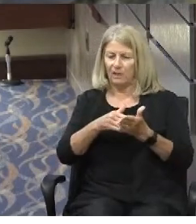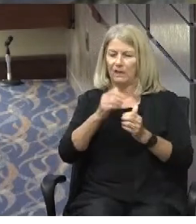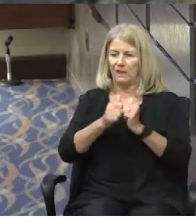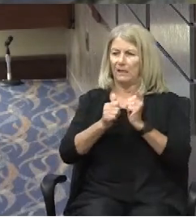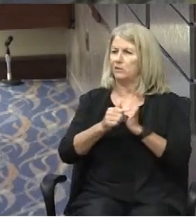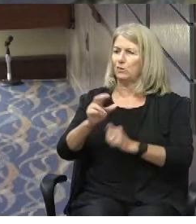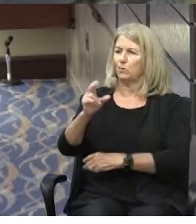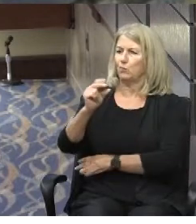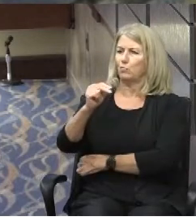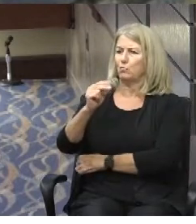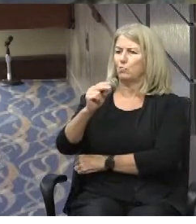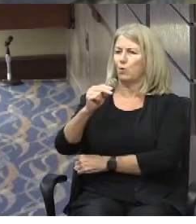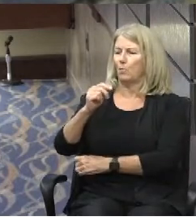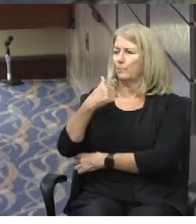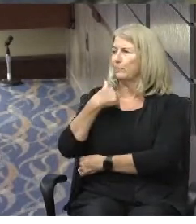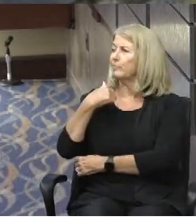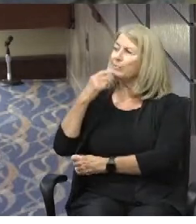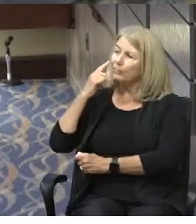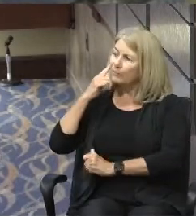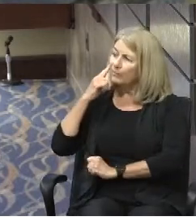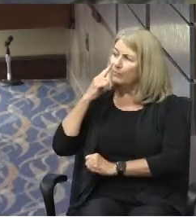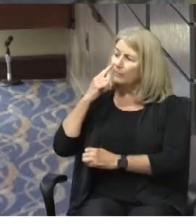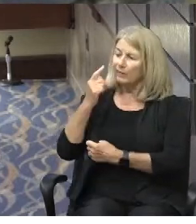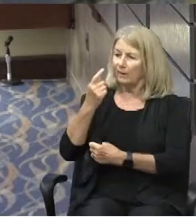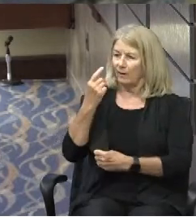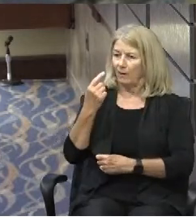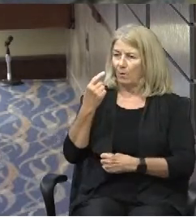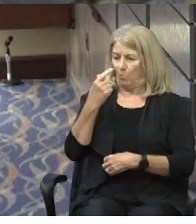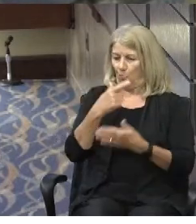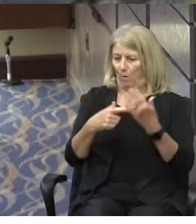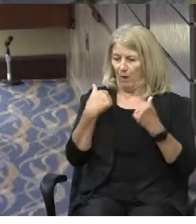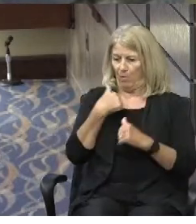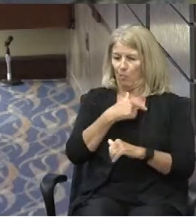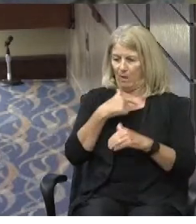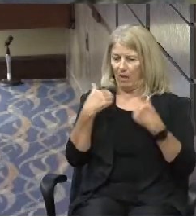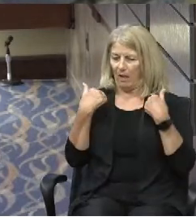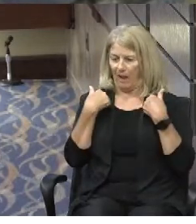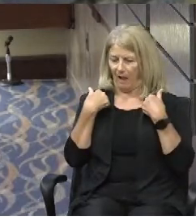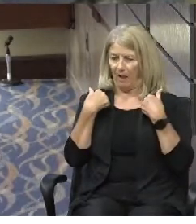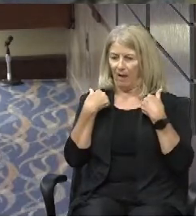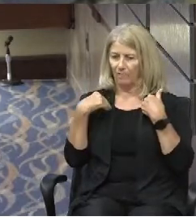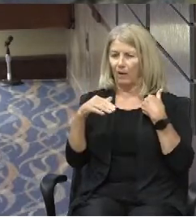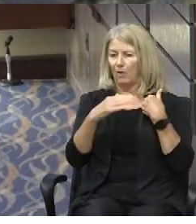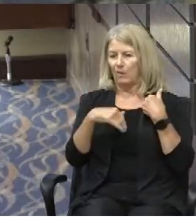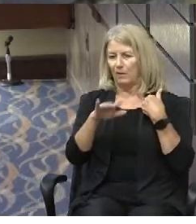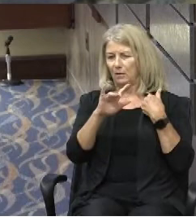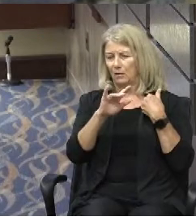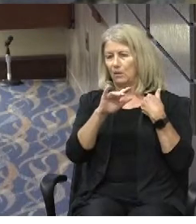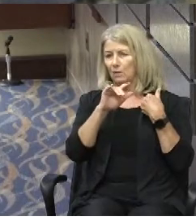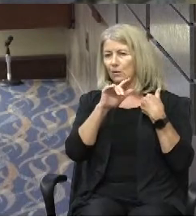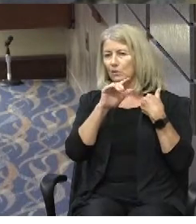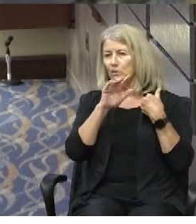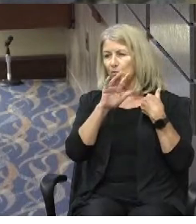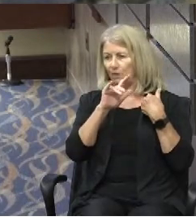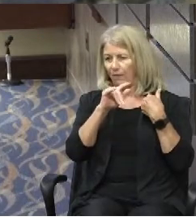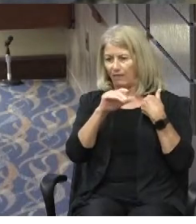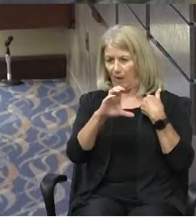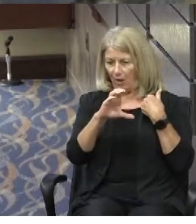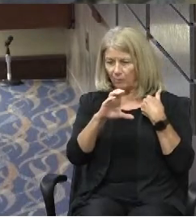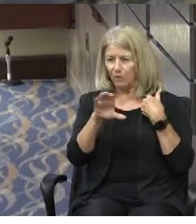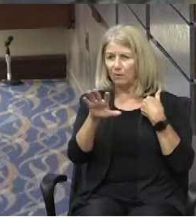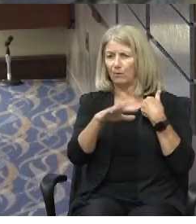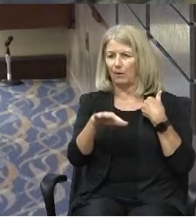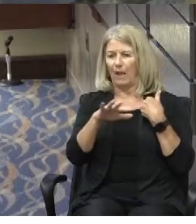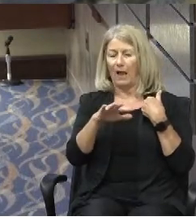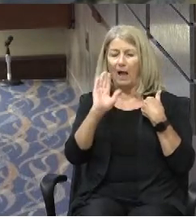No. I think the ones that we got are in the 2,500 range. Yeah. I'll have to check and get back to